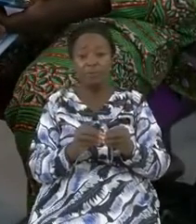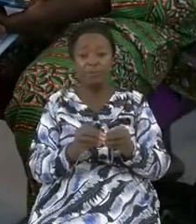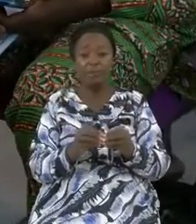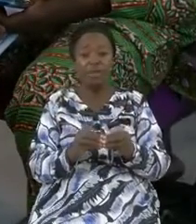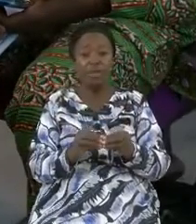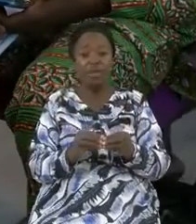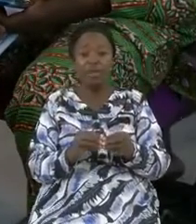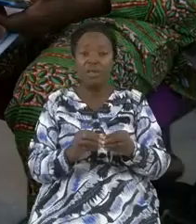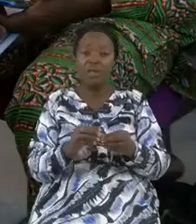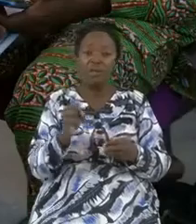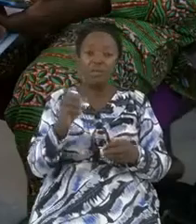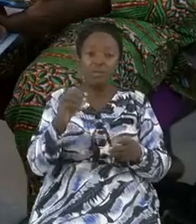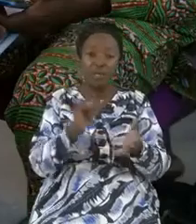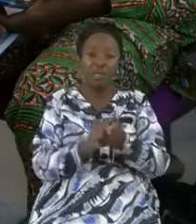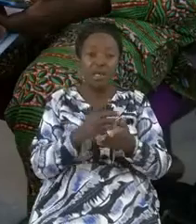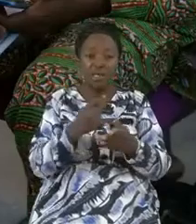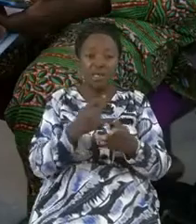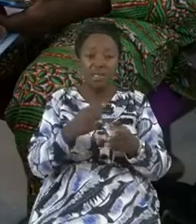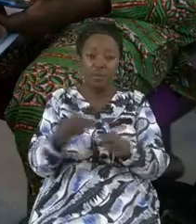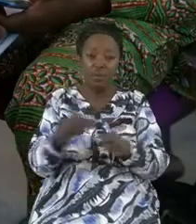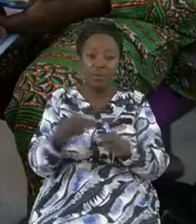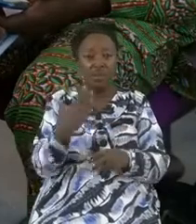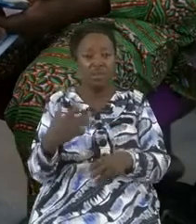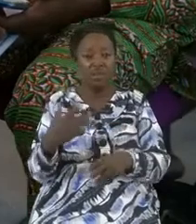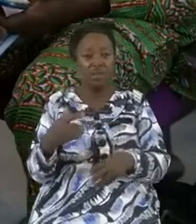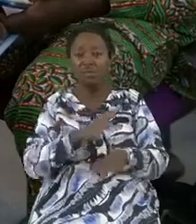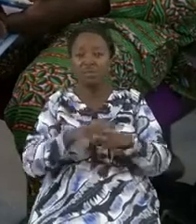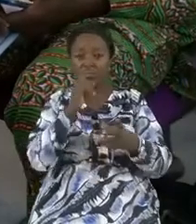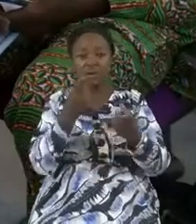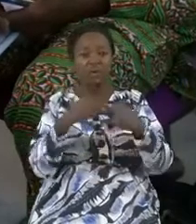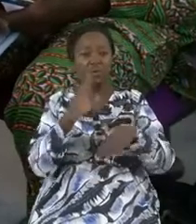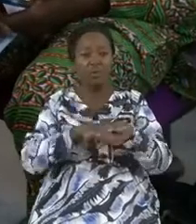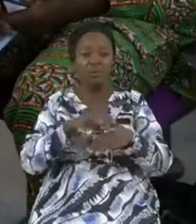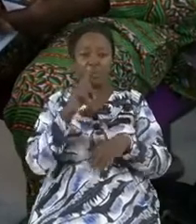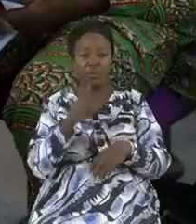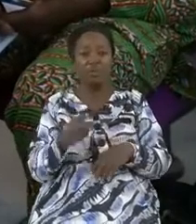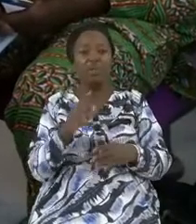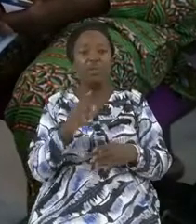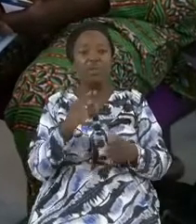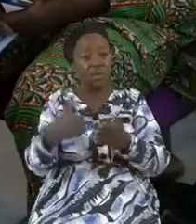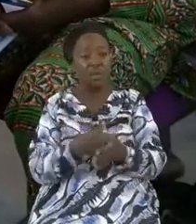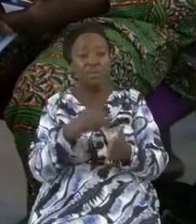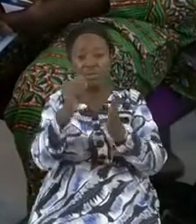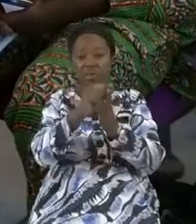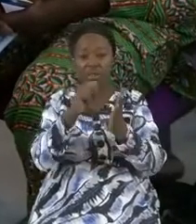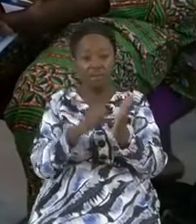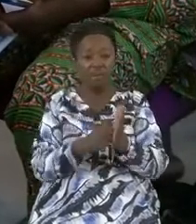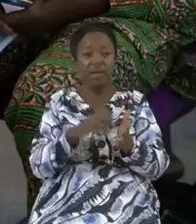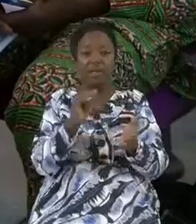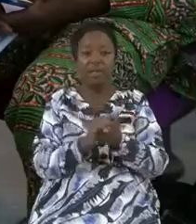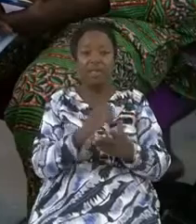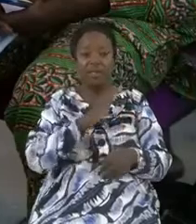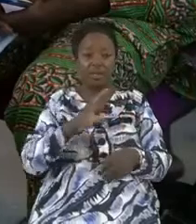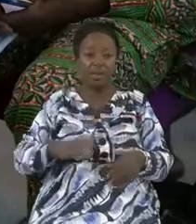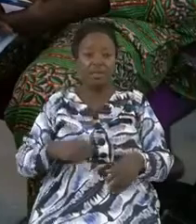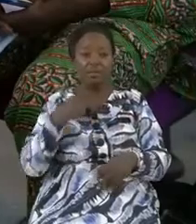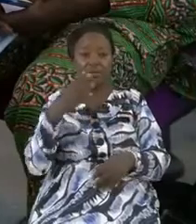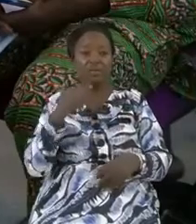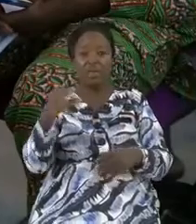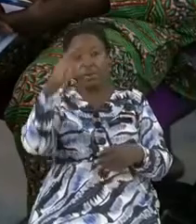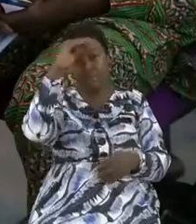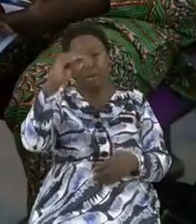worse thing come unto thee." That's New Testament. That Christ told the